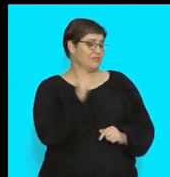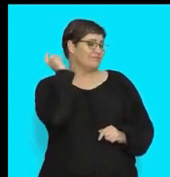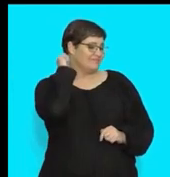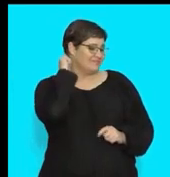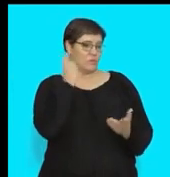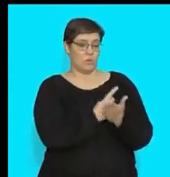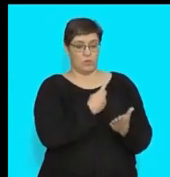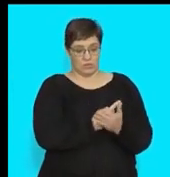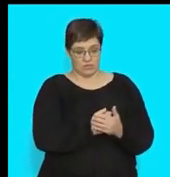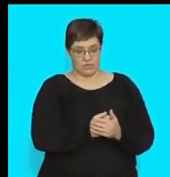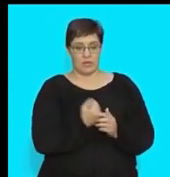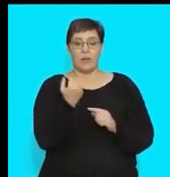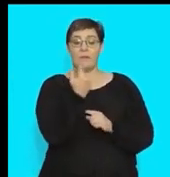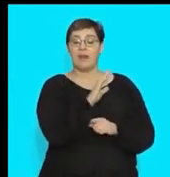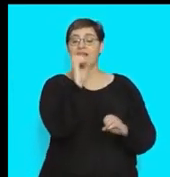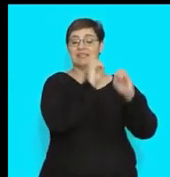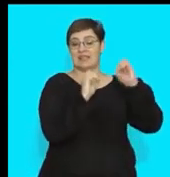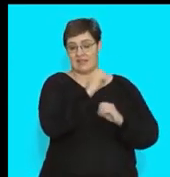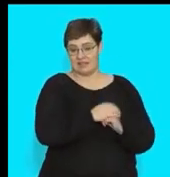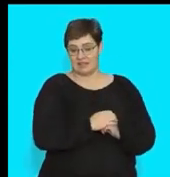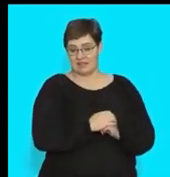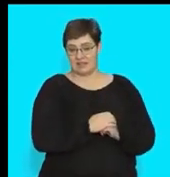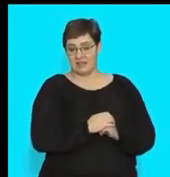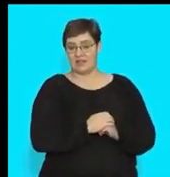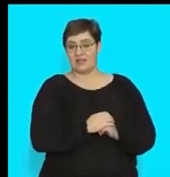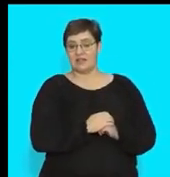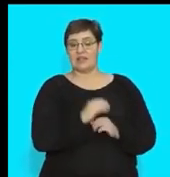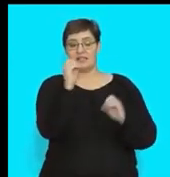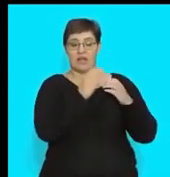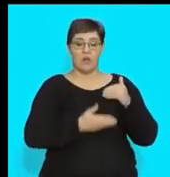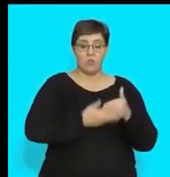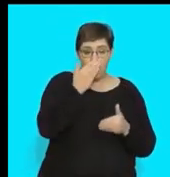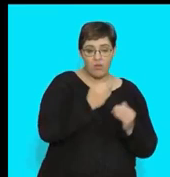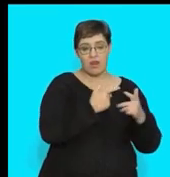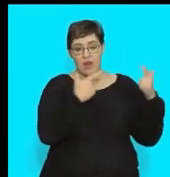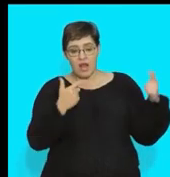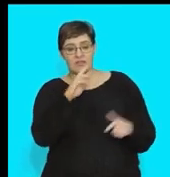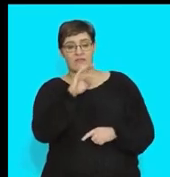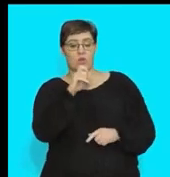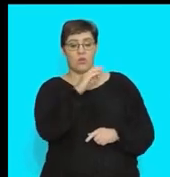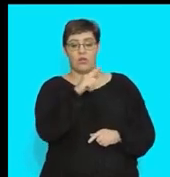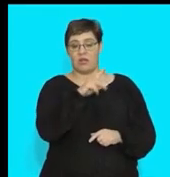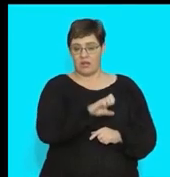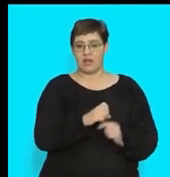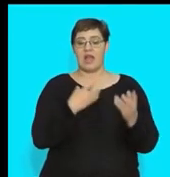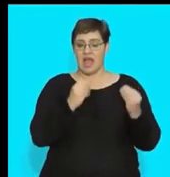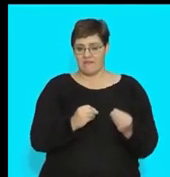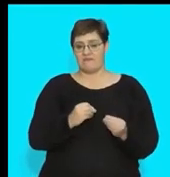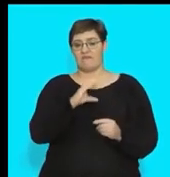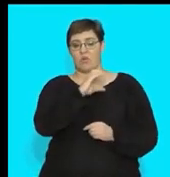mind. Plant cell. Cell wall, large vacuole, and it could have